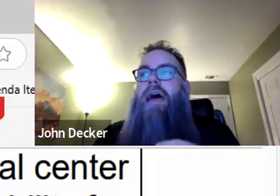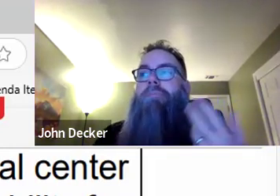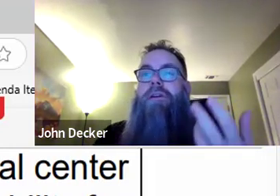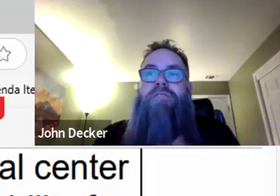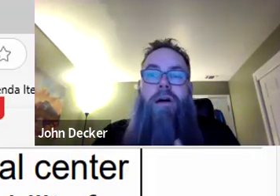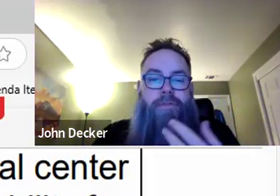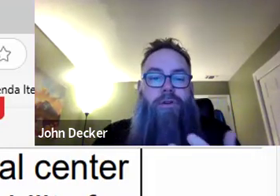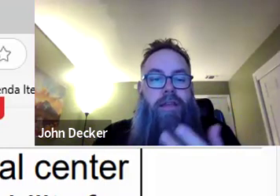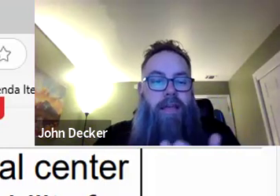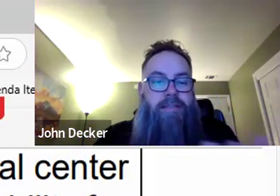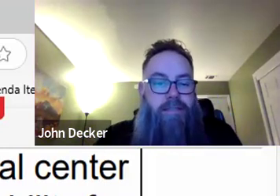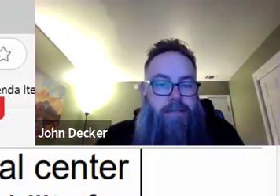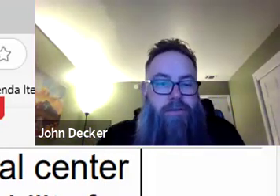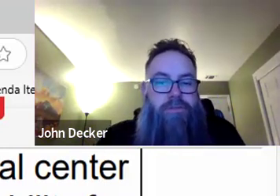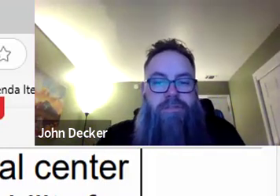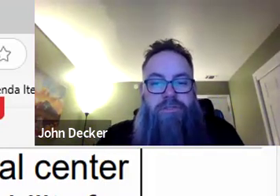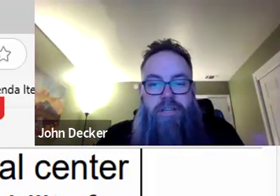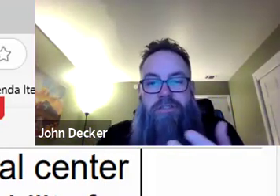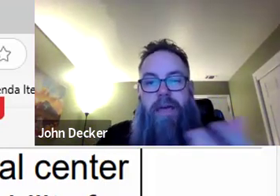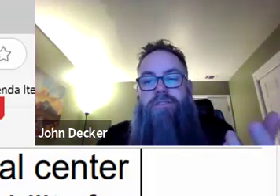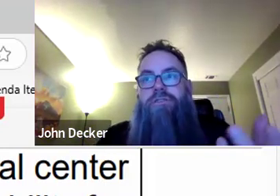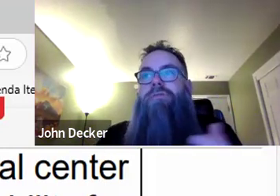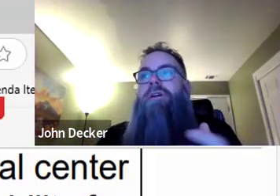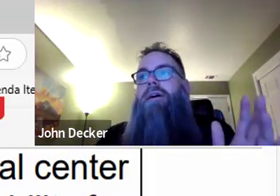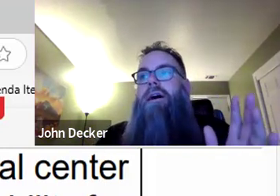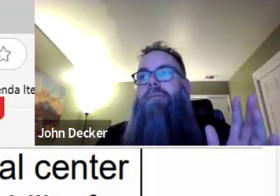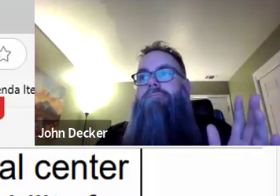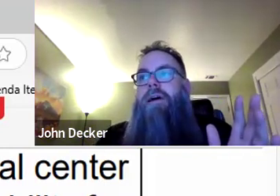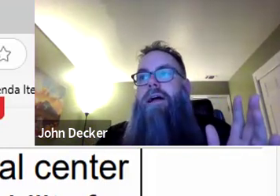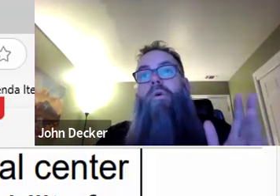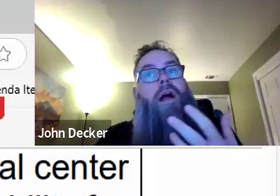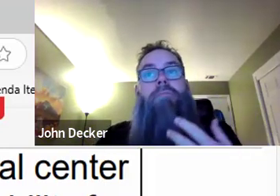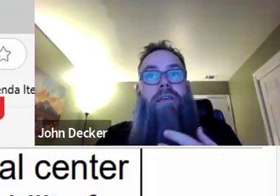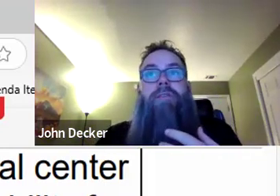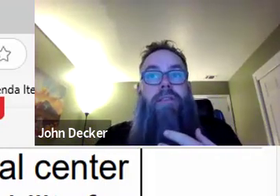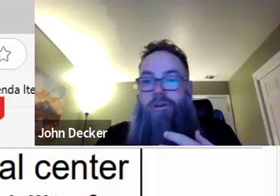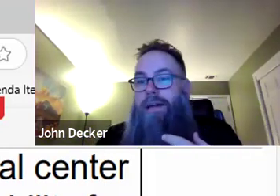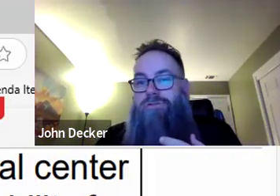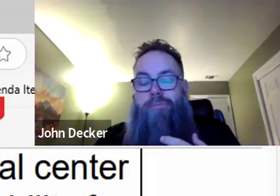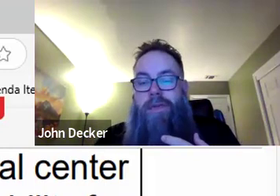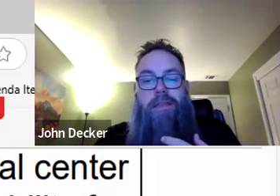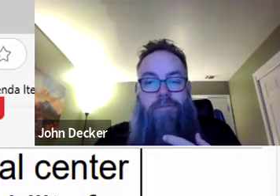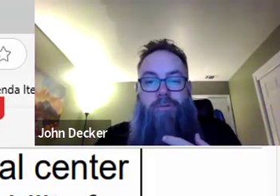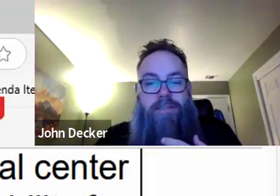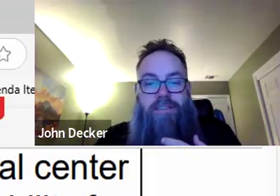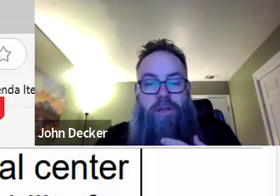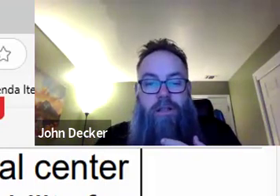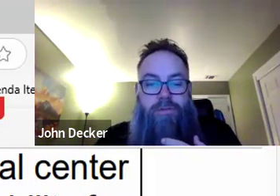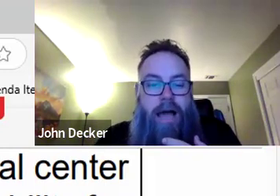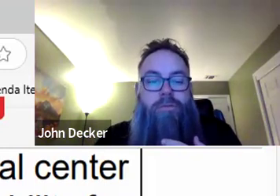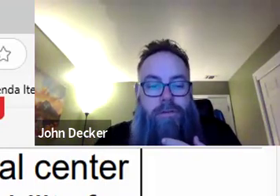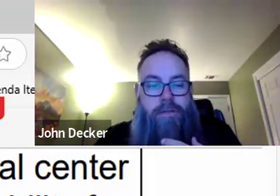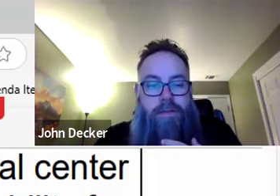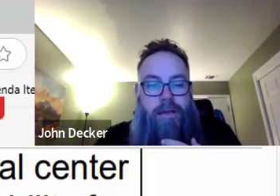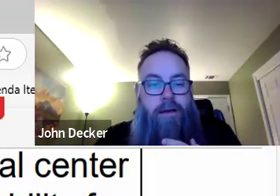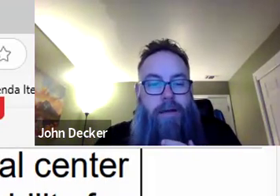and applicants will have 30 days to get those changes back to you. Or I believe that they go back to the beginning of the process. We